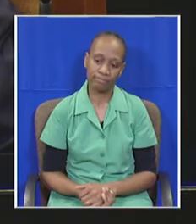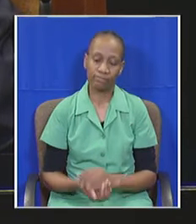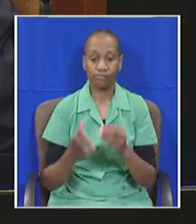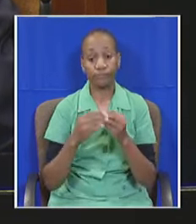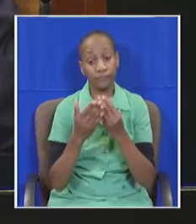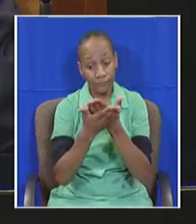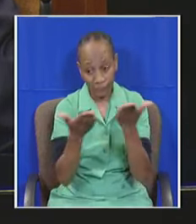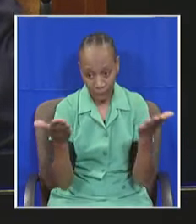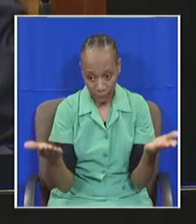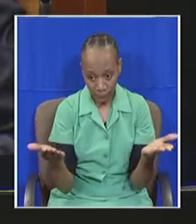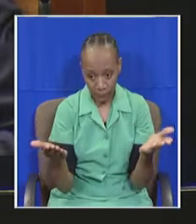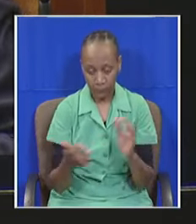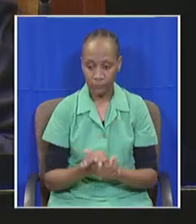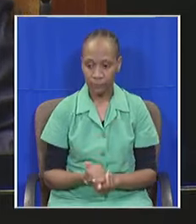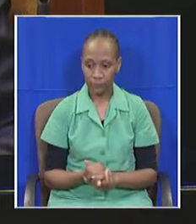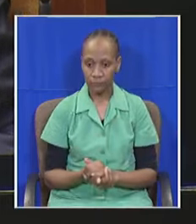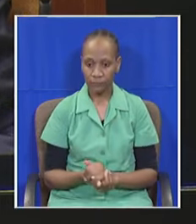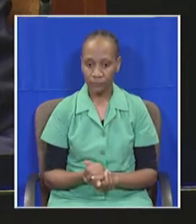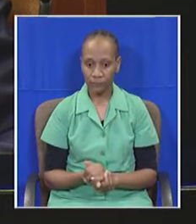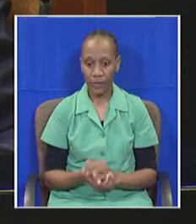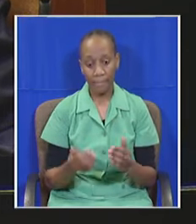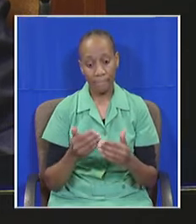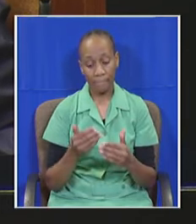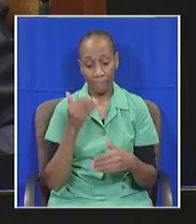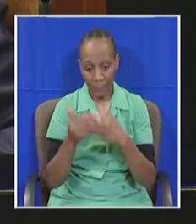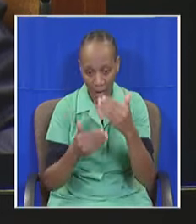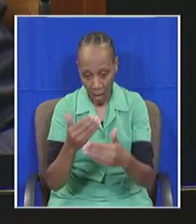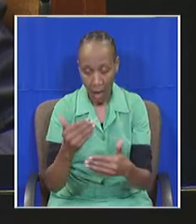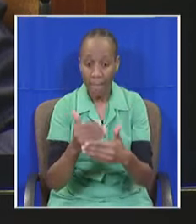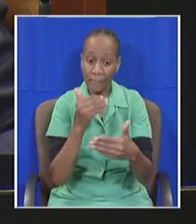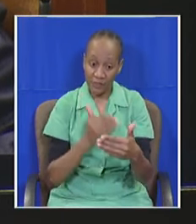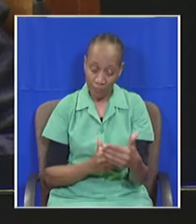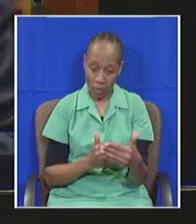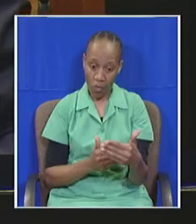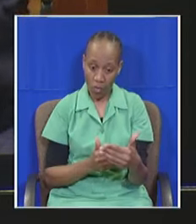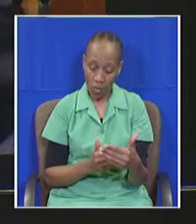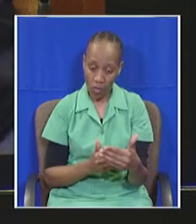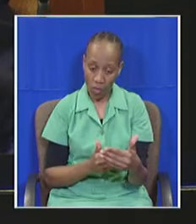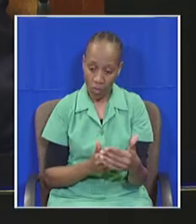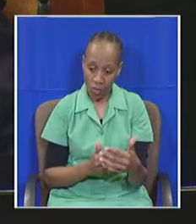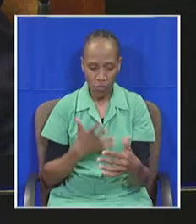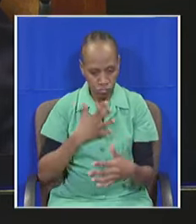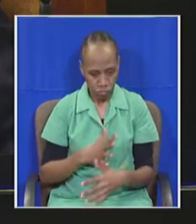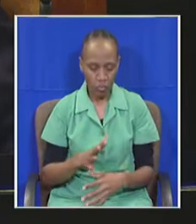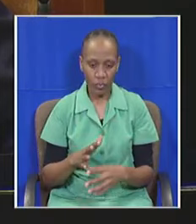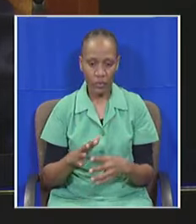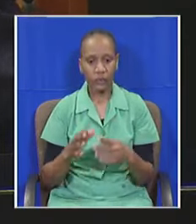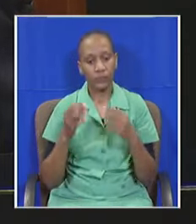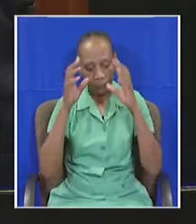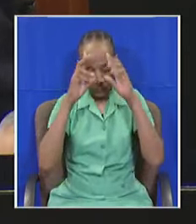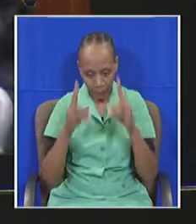Honorable Members, before I proceed to the next item, I want to make the following